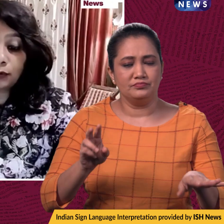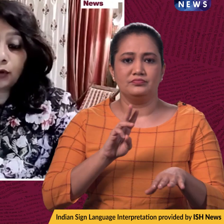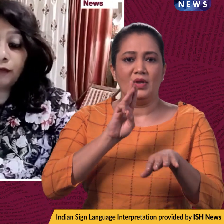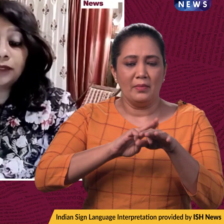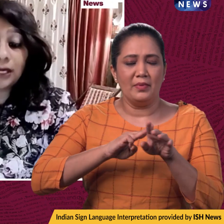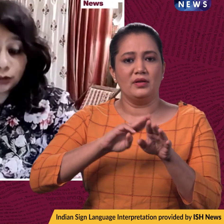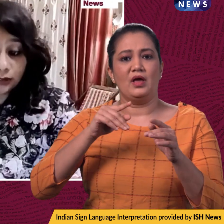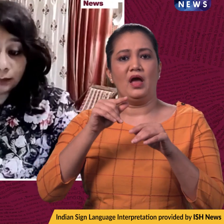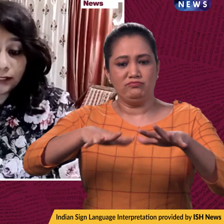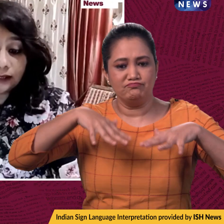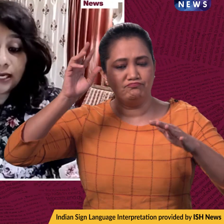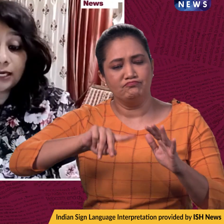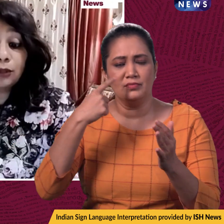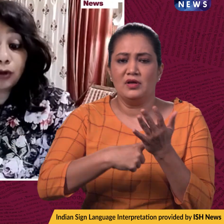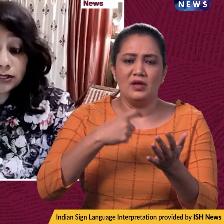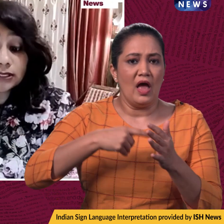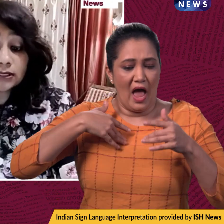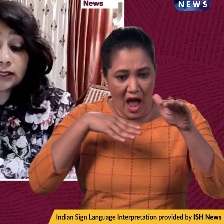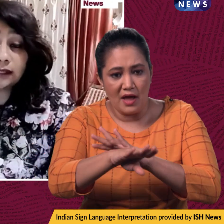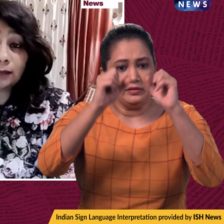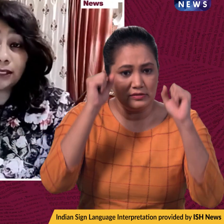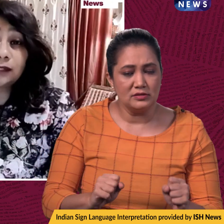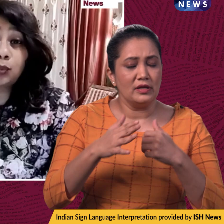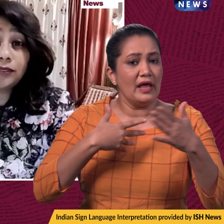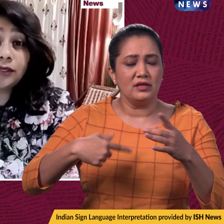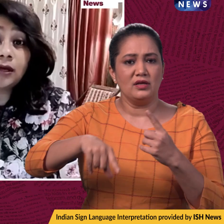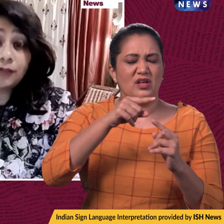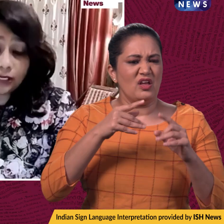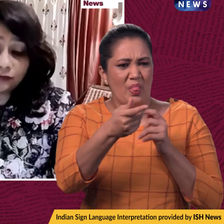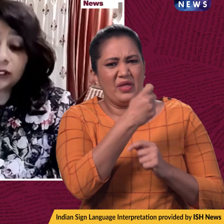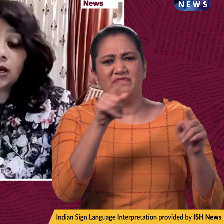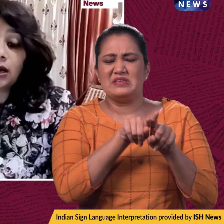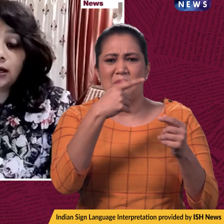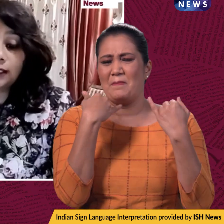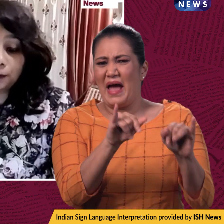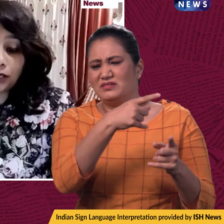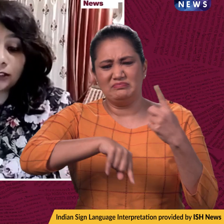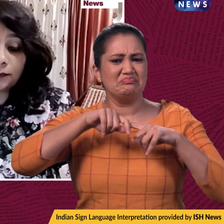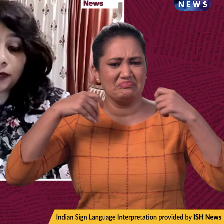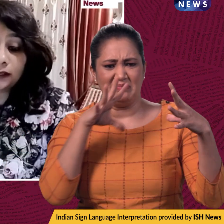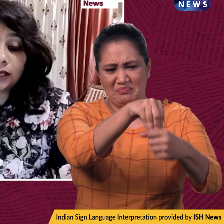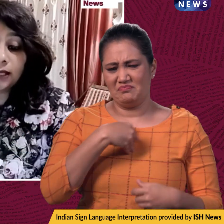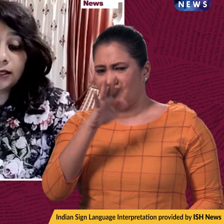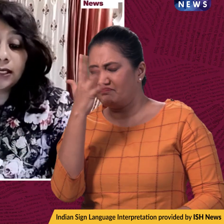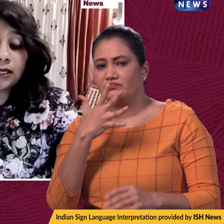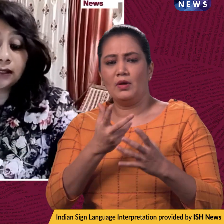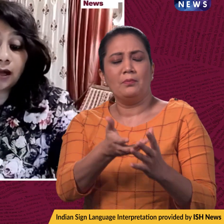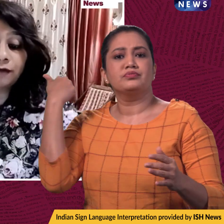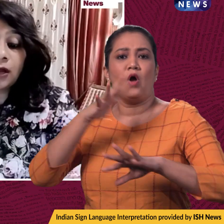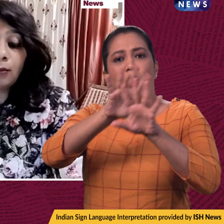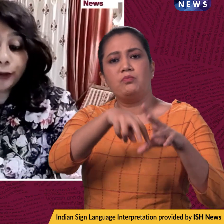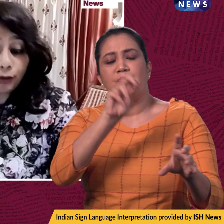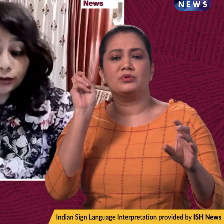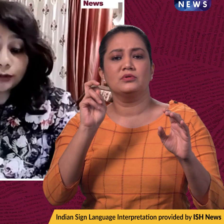as a member of the National Assembly, saying he will not sit in the assemblies with thieves. His party, the Pakistan